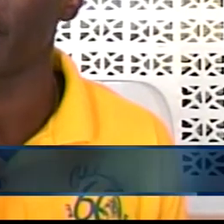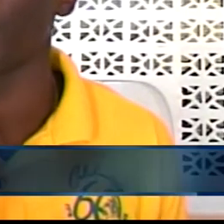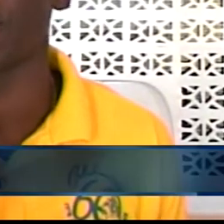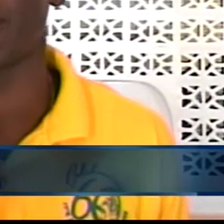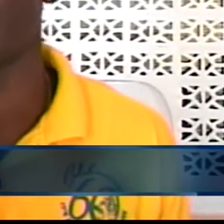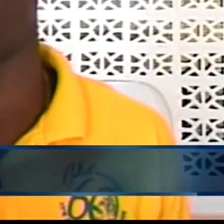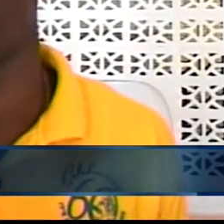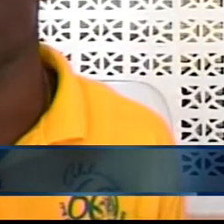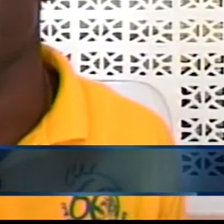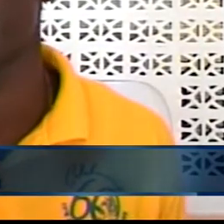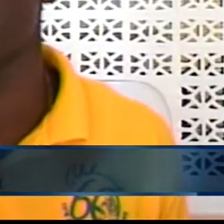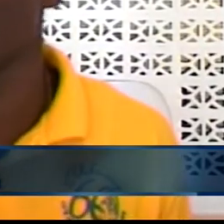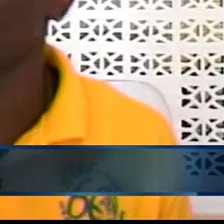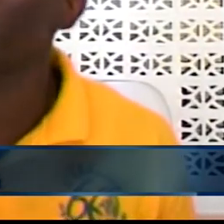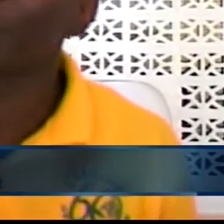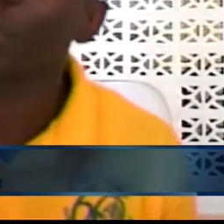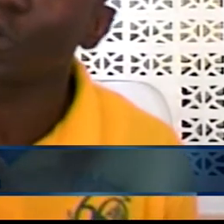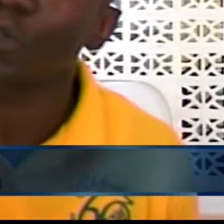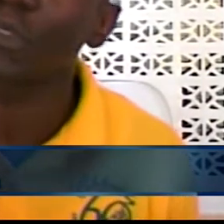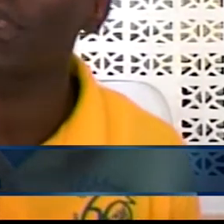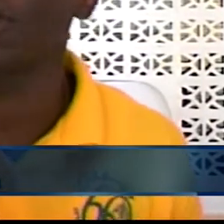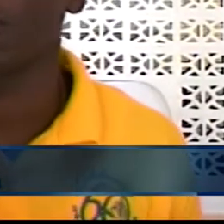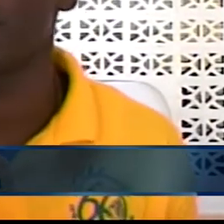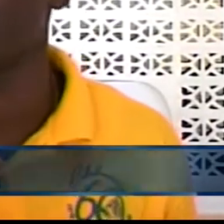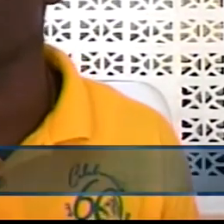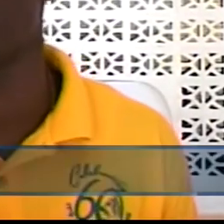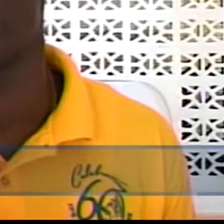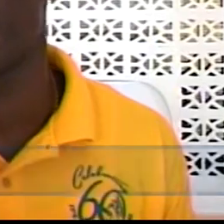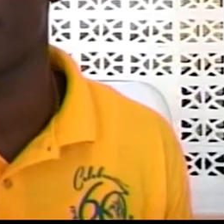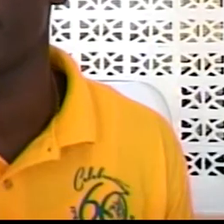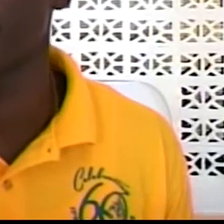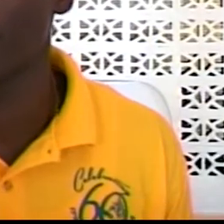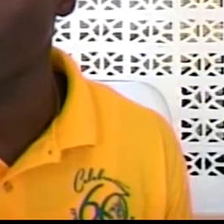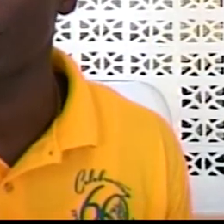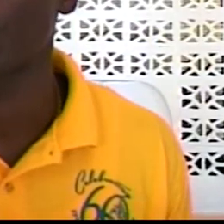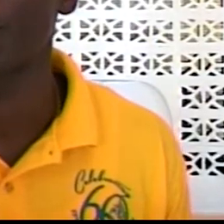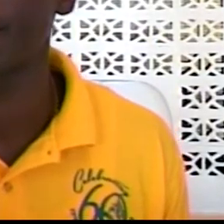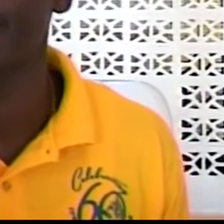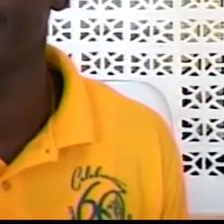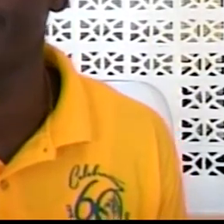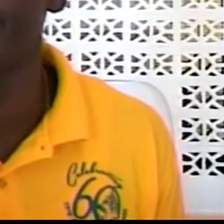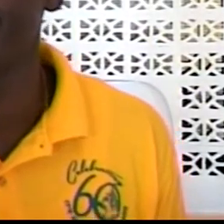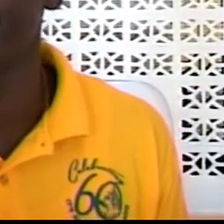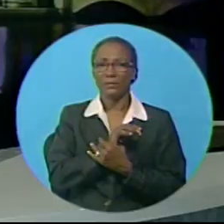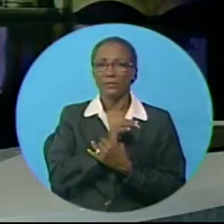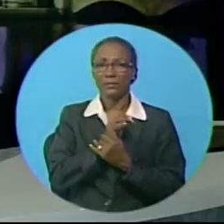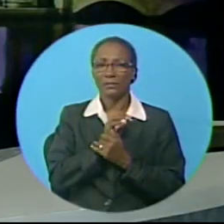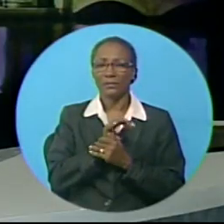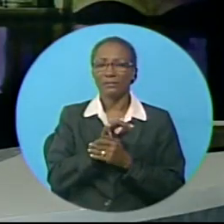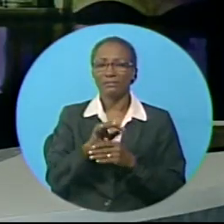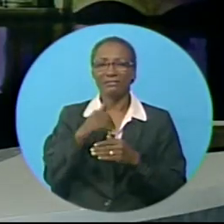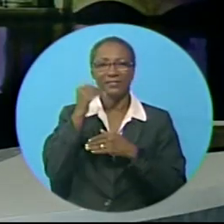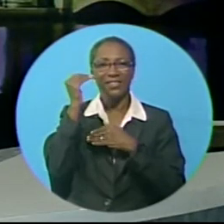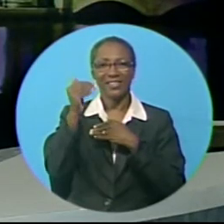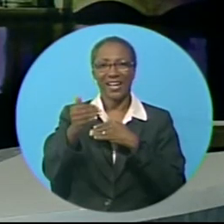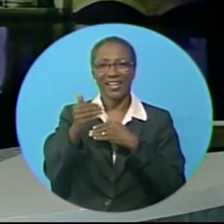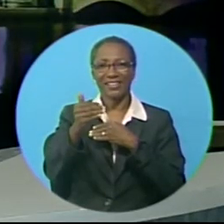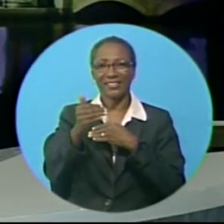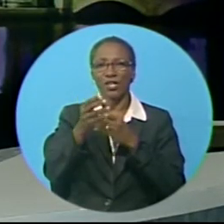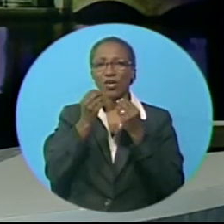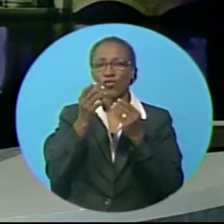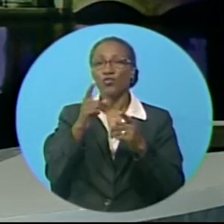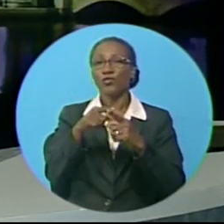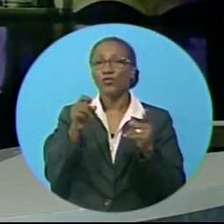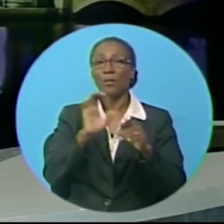communities in volunteer projects, whether it's with schools or even with children's homes. Still to come, news from